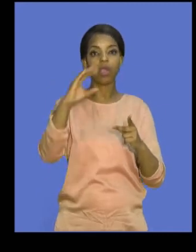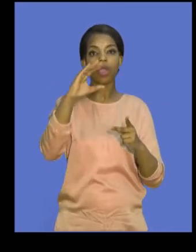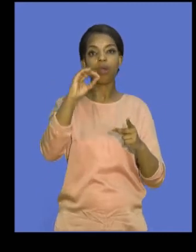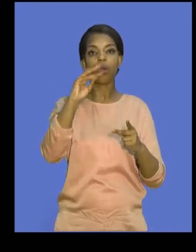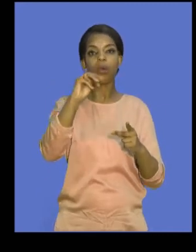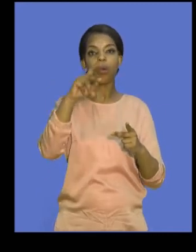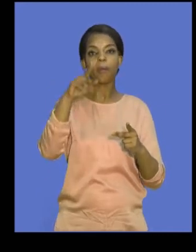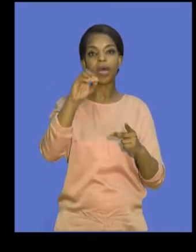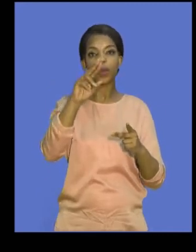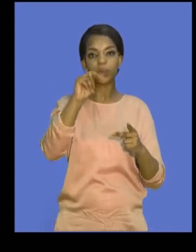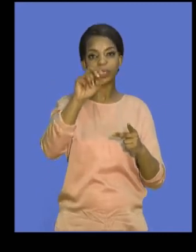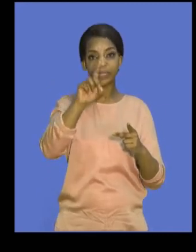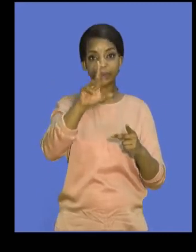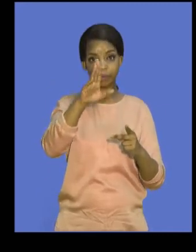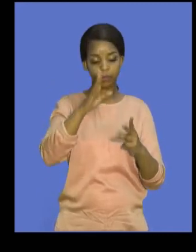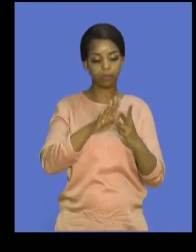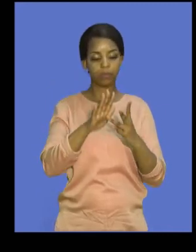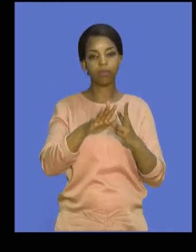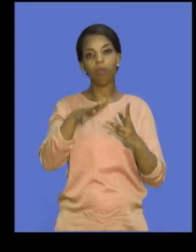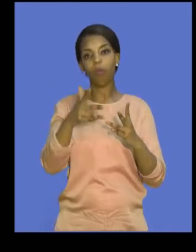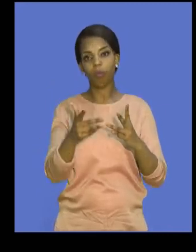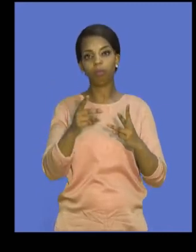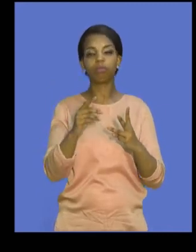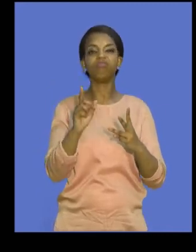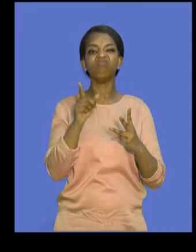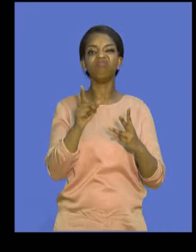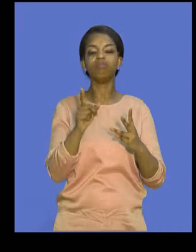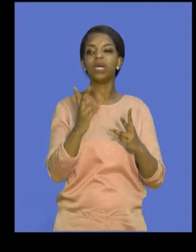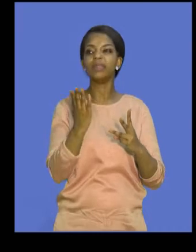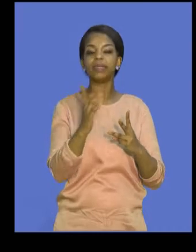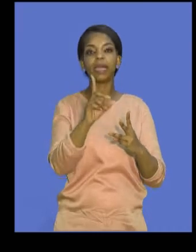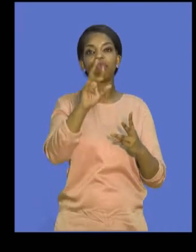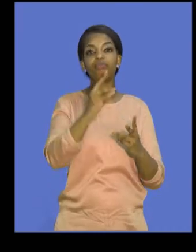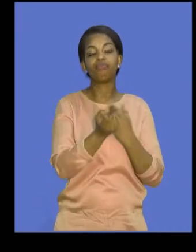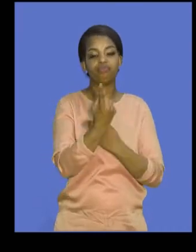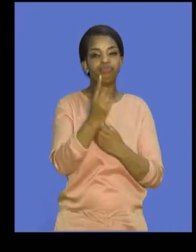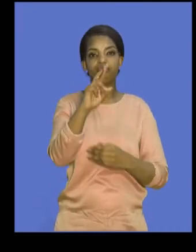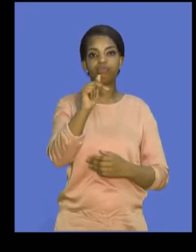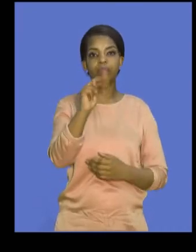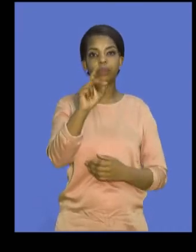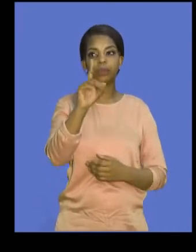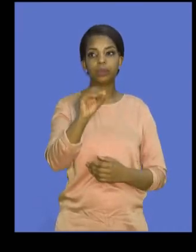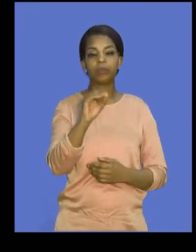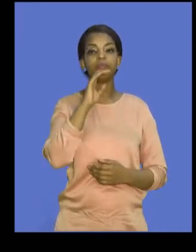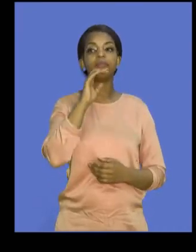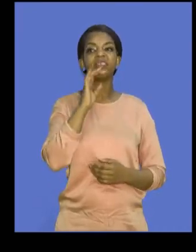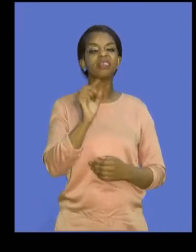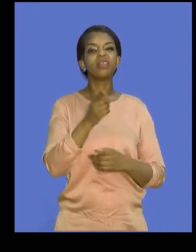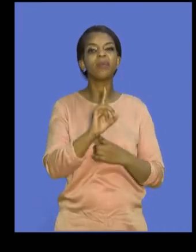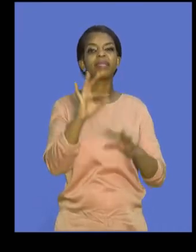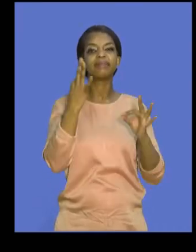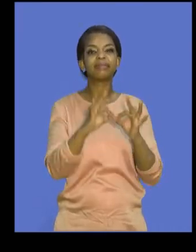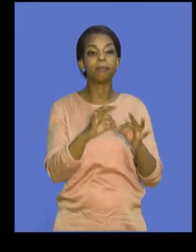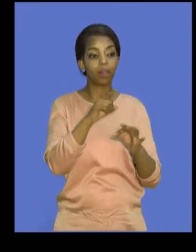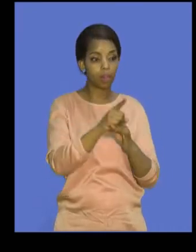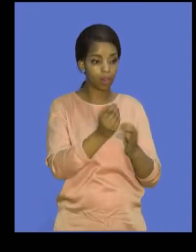a constant growth that is happening with my pattern as I am moving from one term to the next. And with my